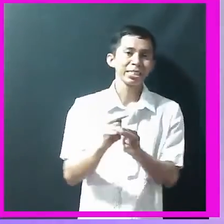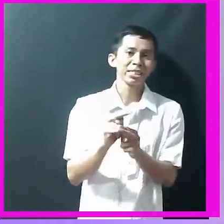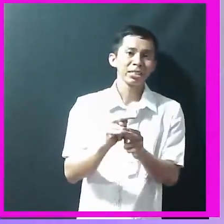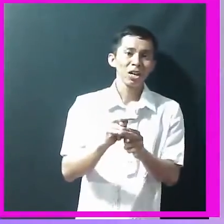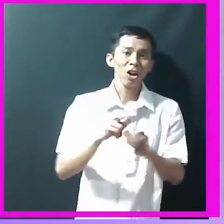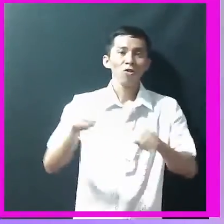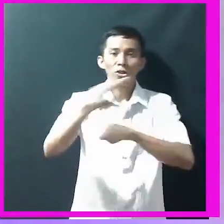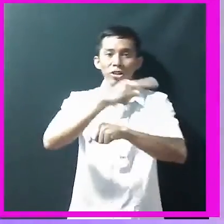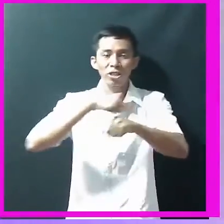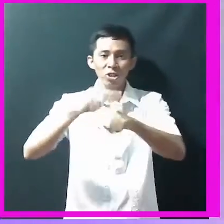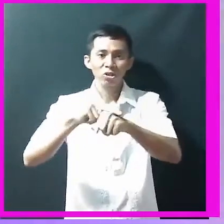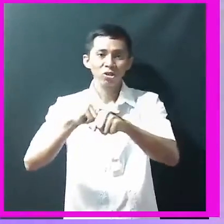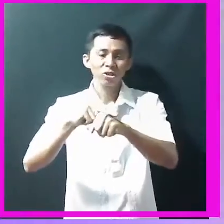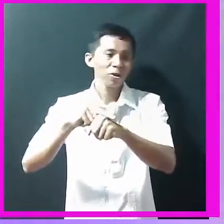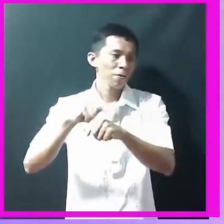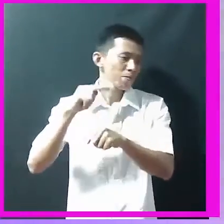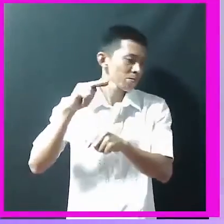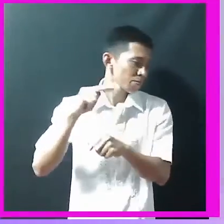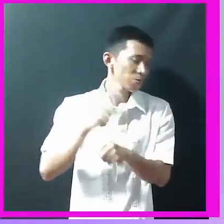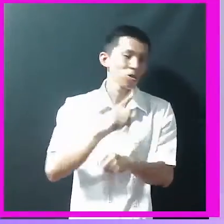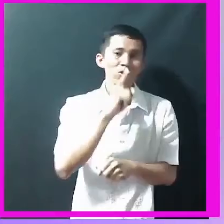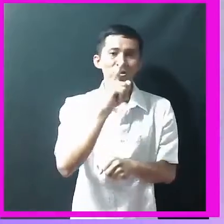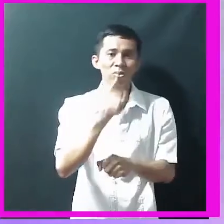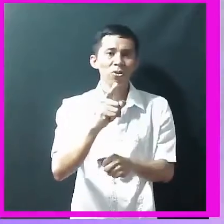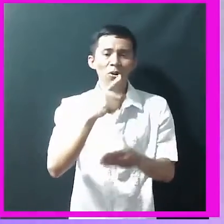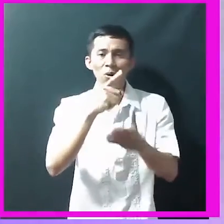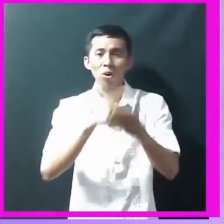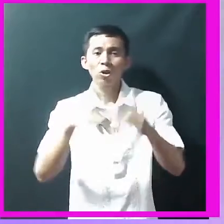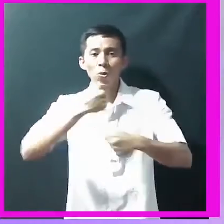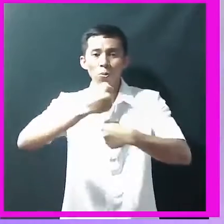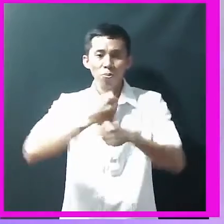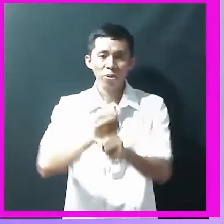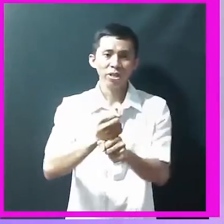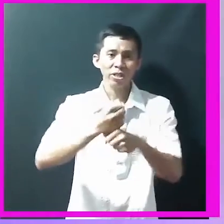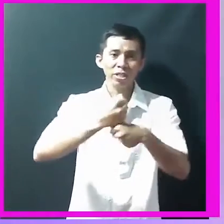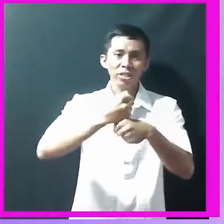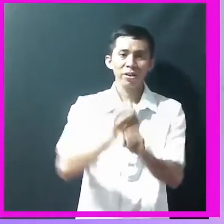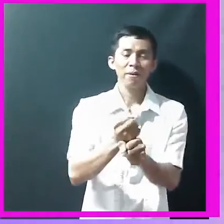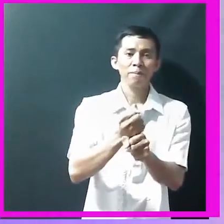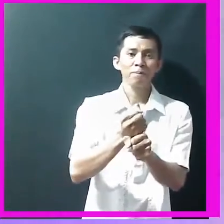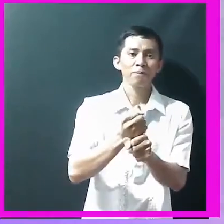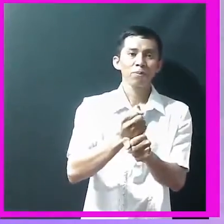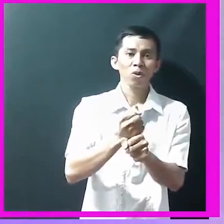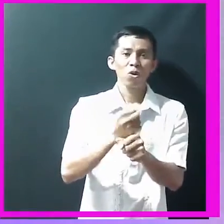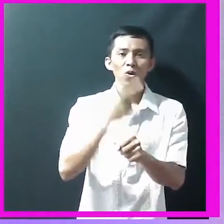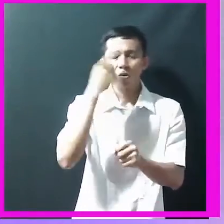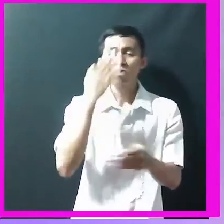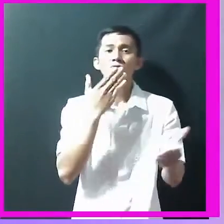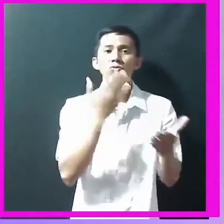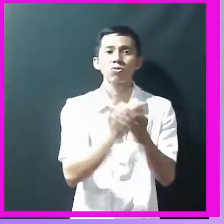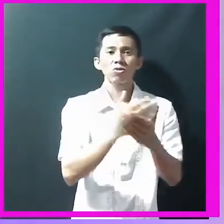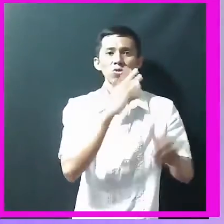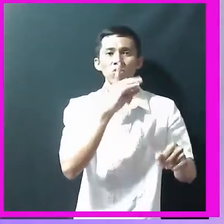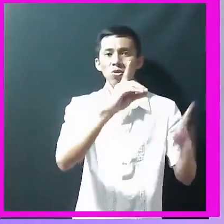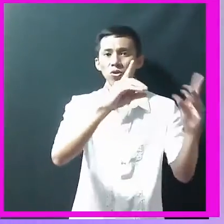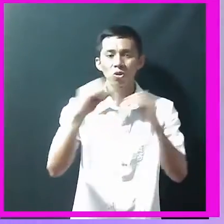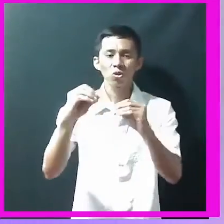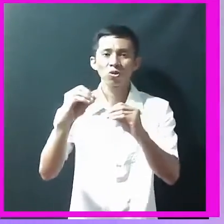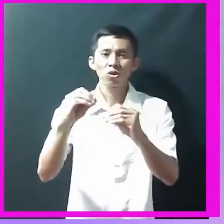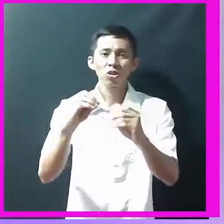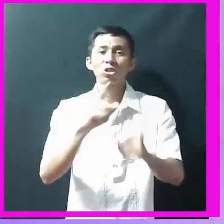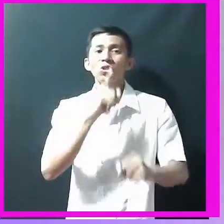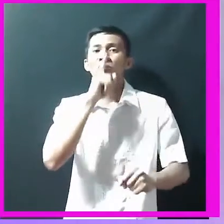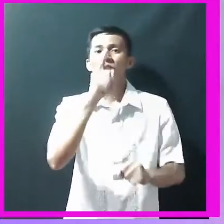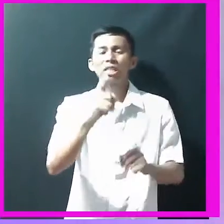a nation must be formed. Truth is what makes a code of morality possible.